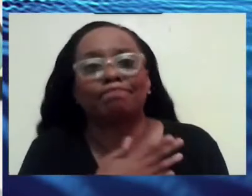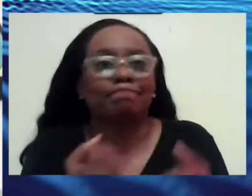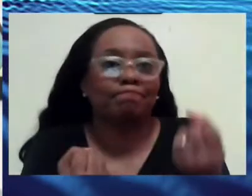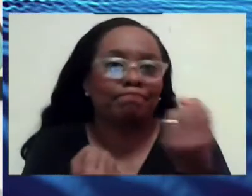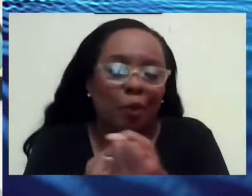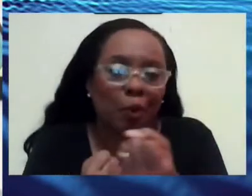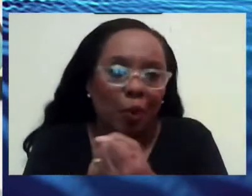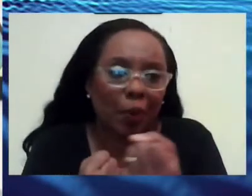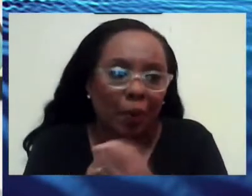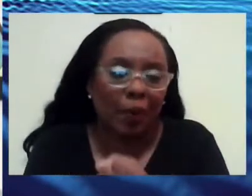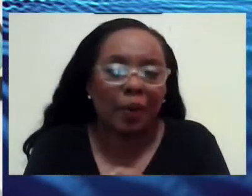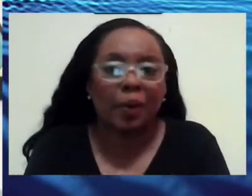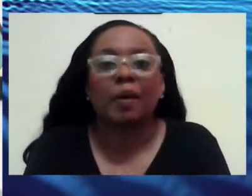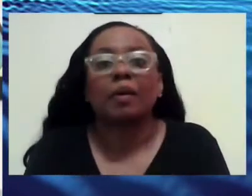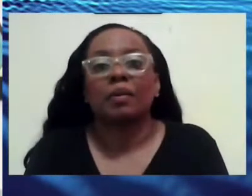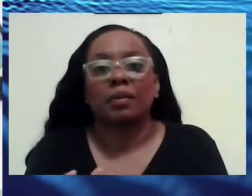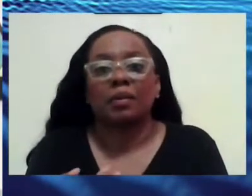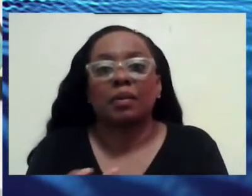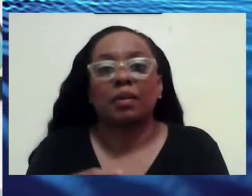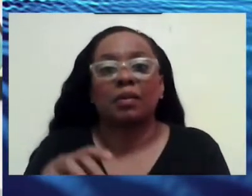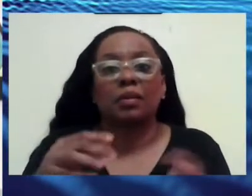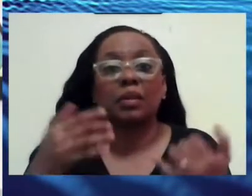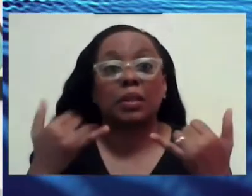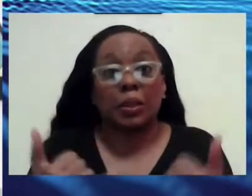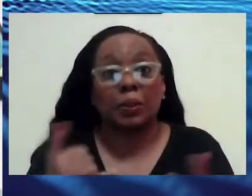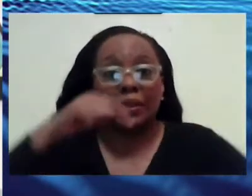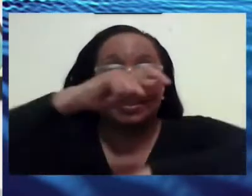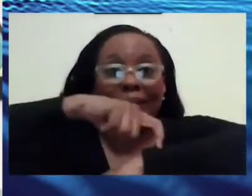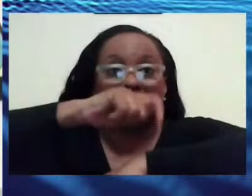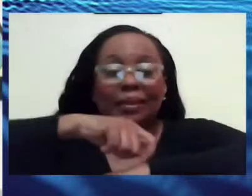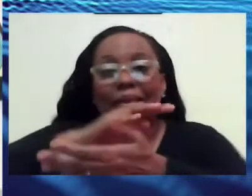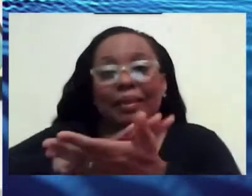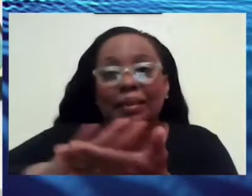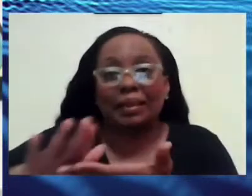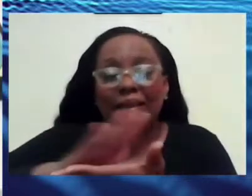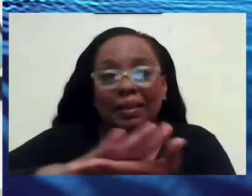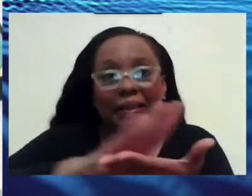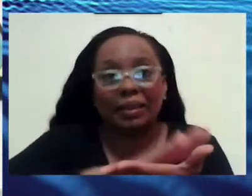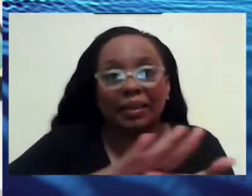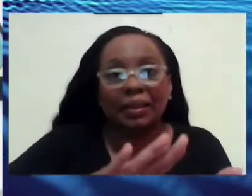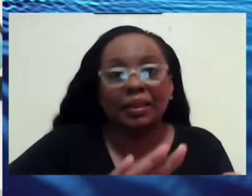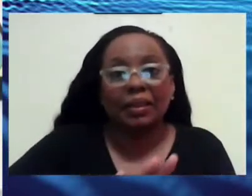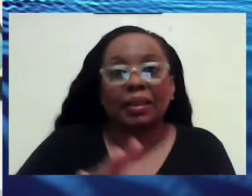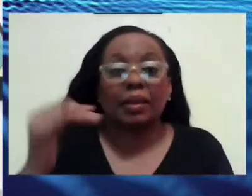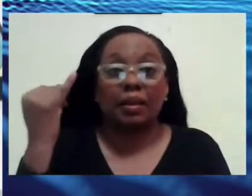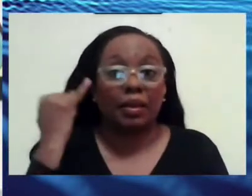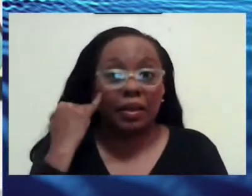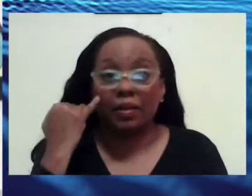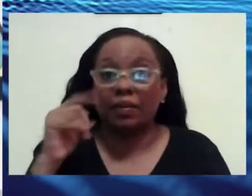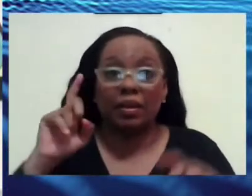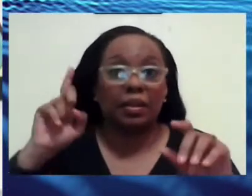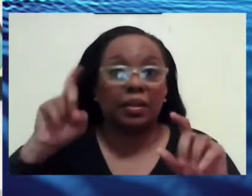for the additional week, certainly to give us time to clean, with the understanding that if we have to take further steps,